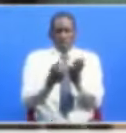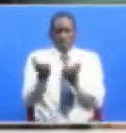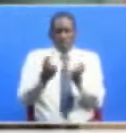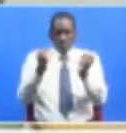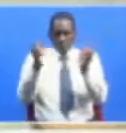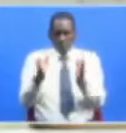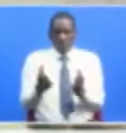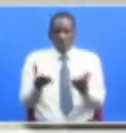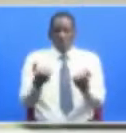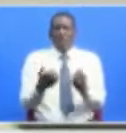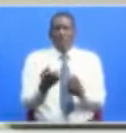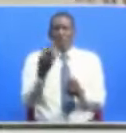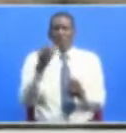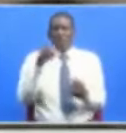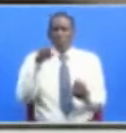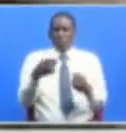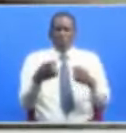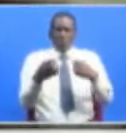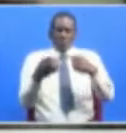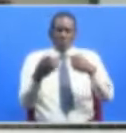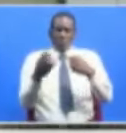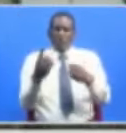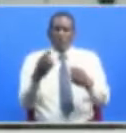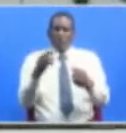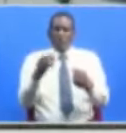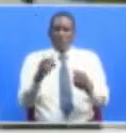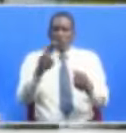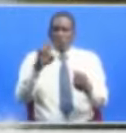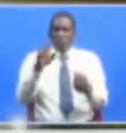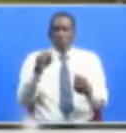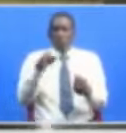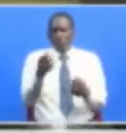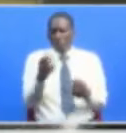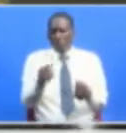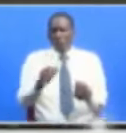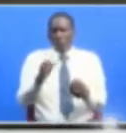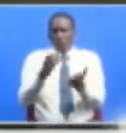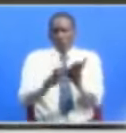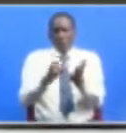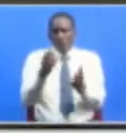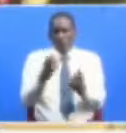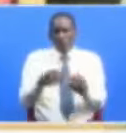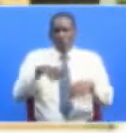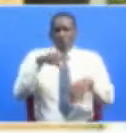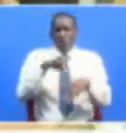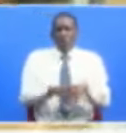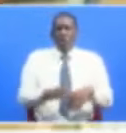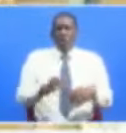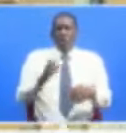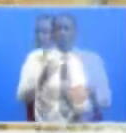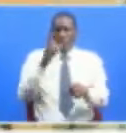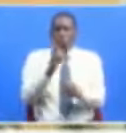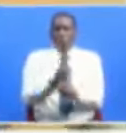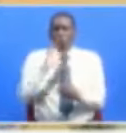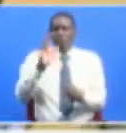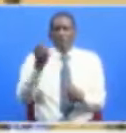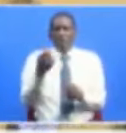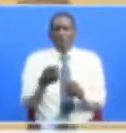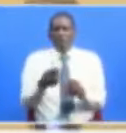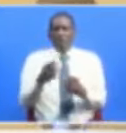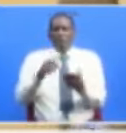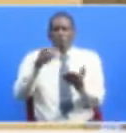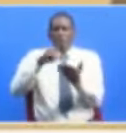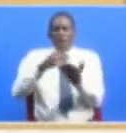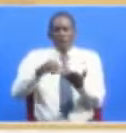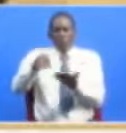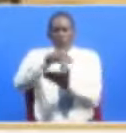needed 30.18 units for their currency, Ugandan shilling, to get a Kenyan shilling, according to data from the Central